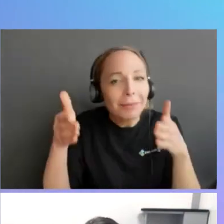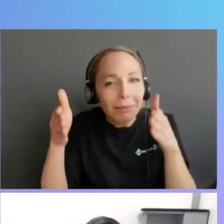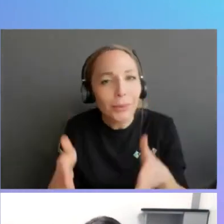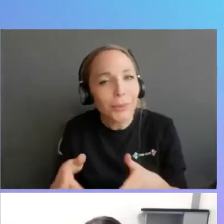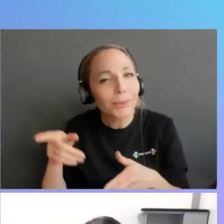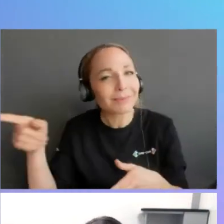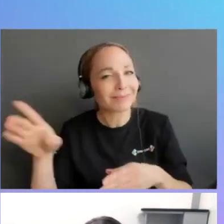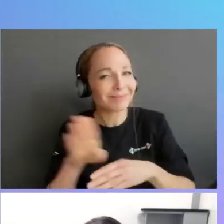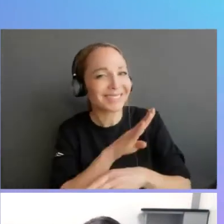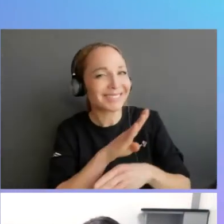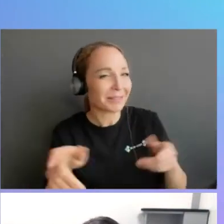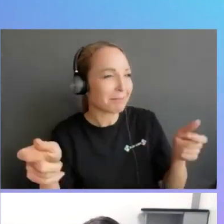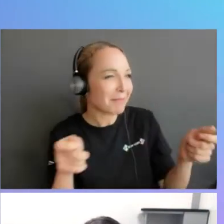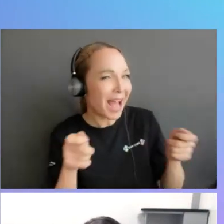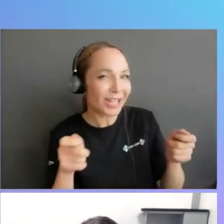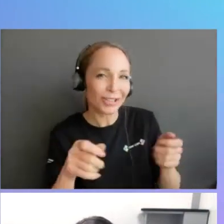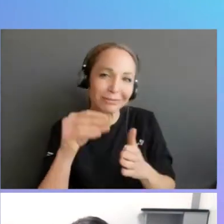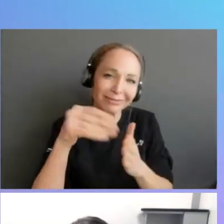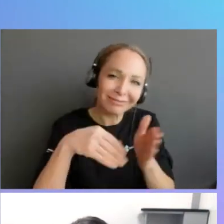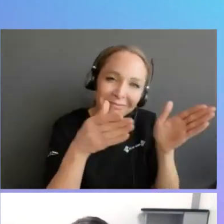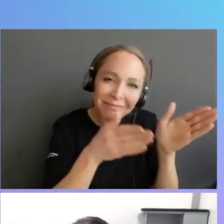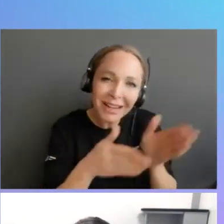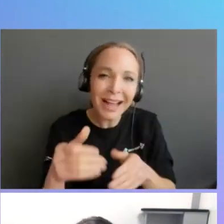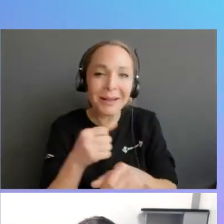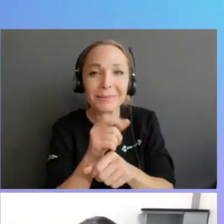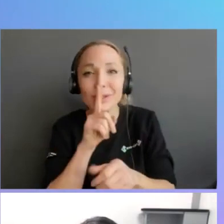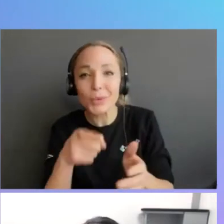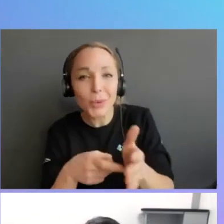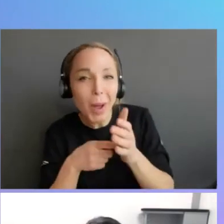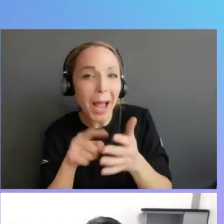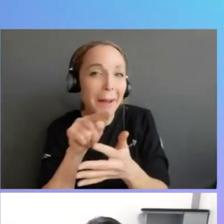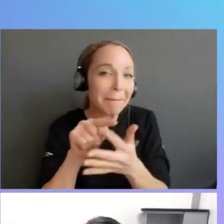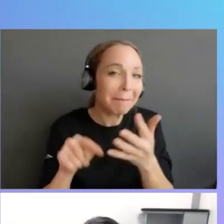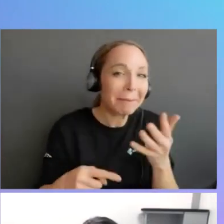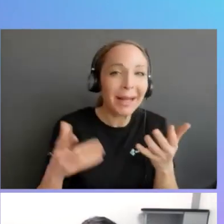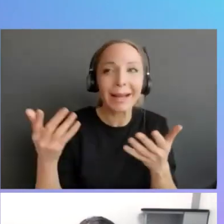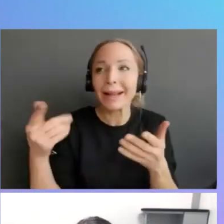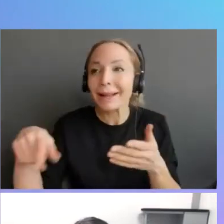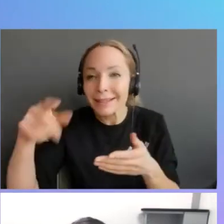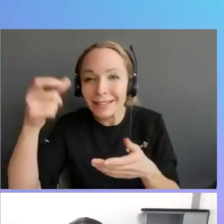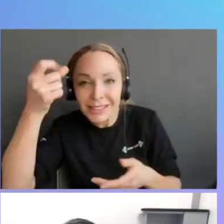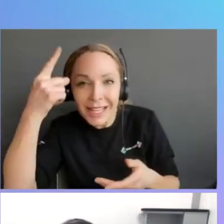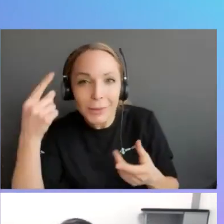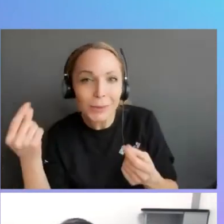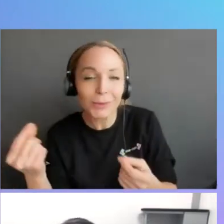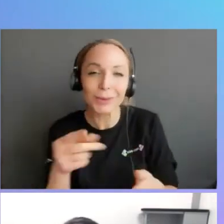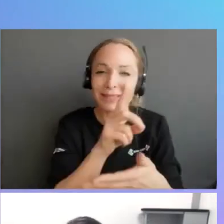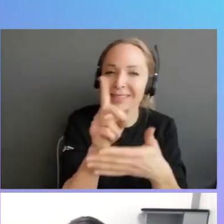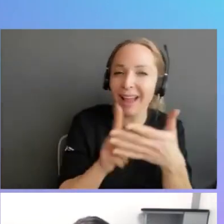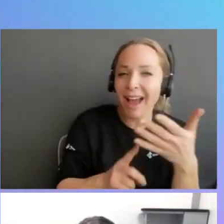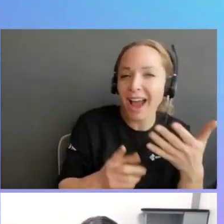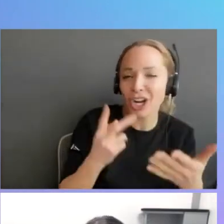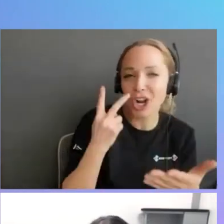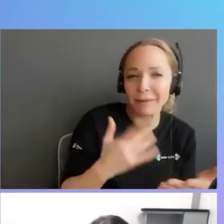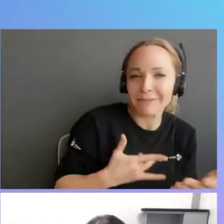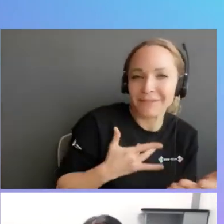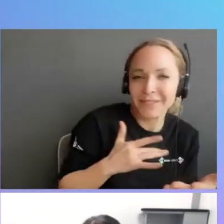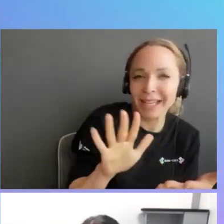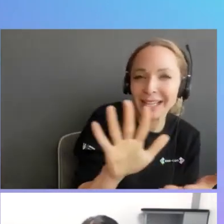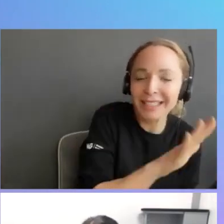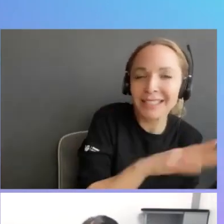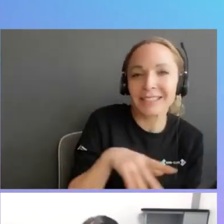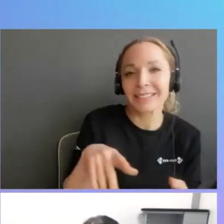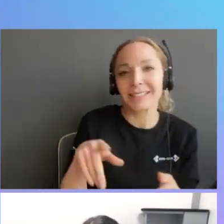as we go along. The designer does the look and feel of everything. The developers do the actual code. The QAs check